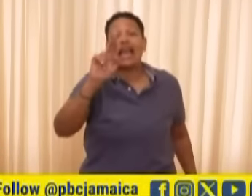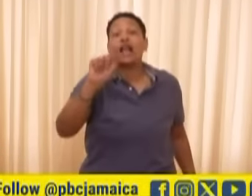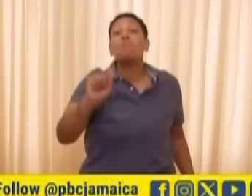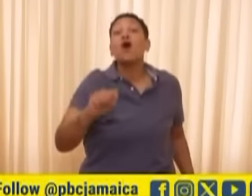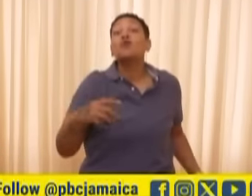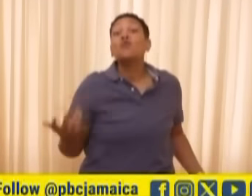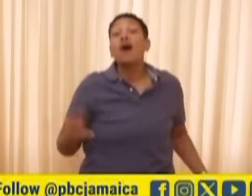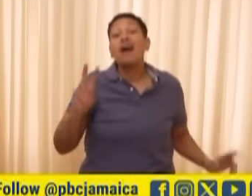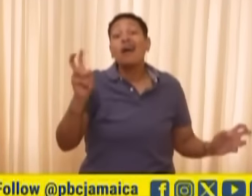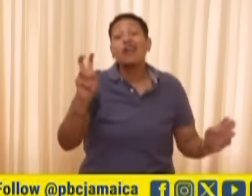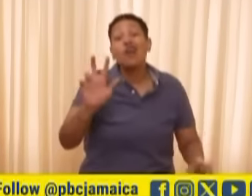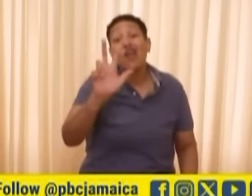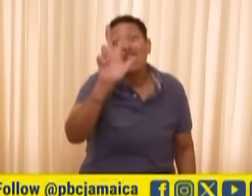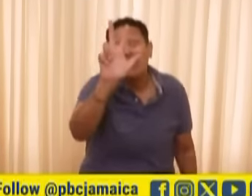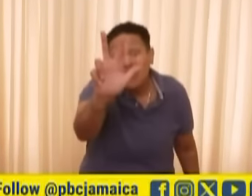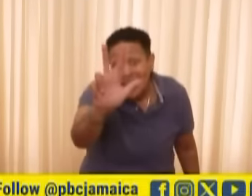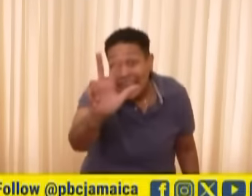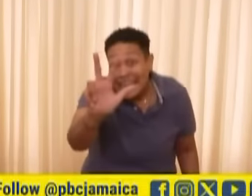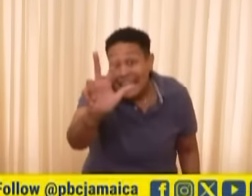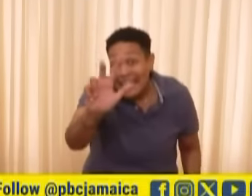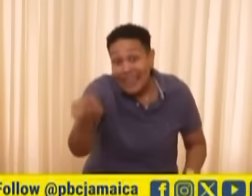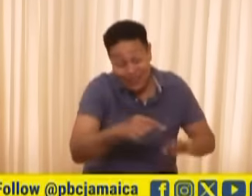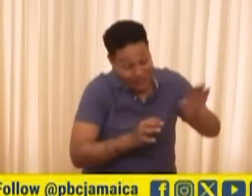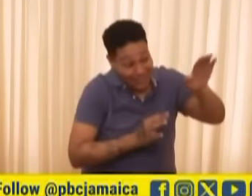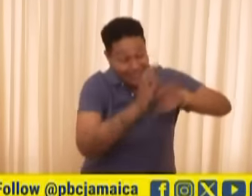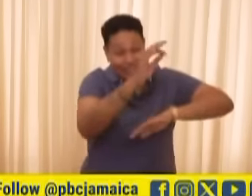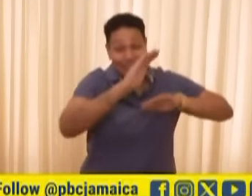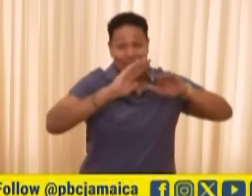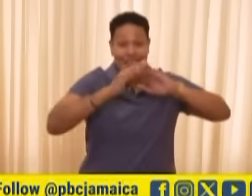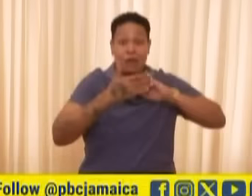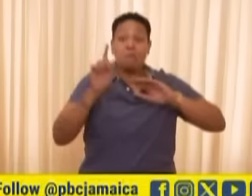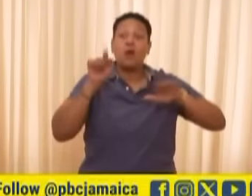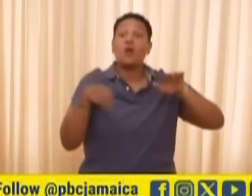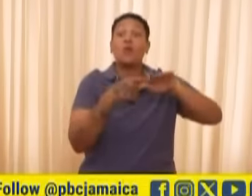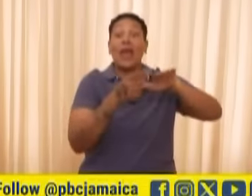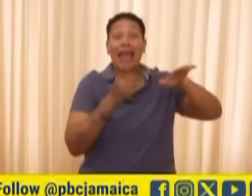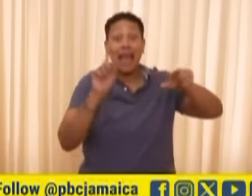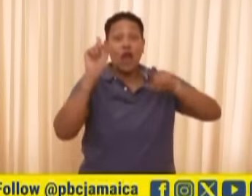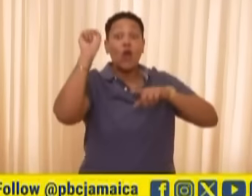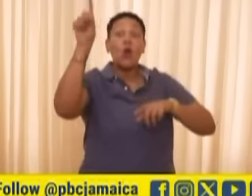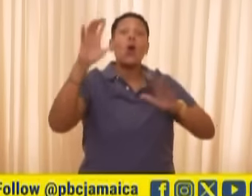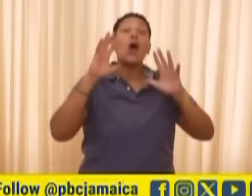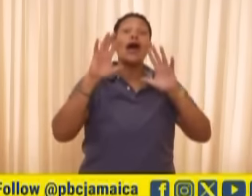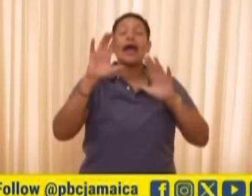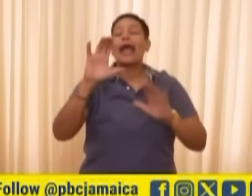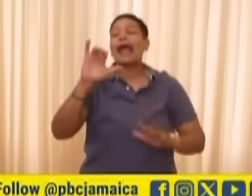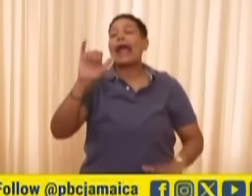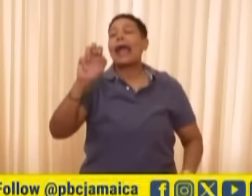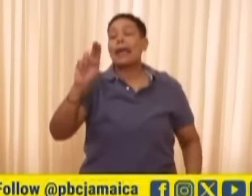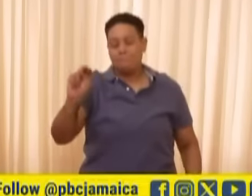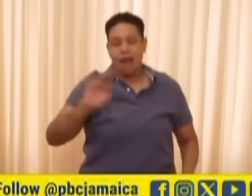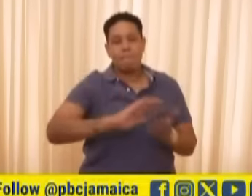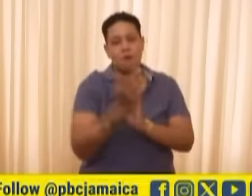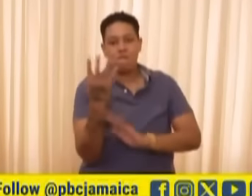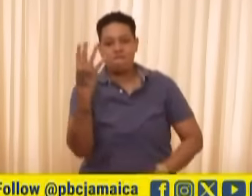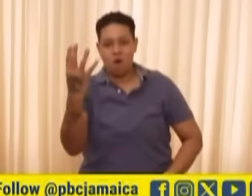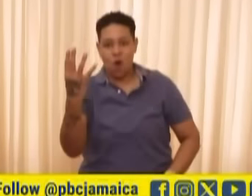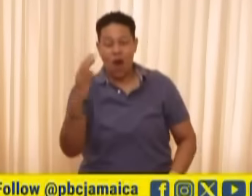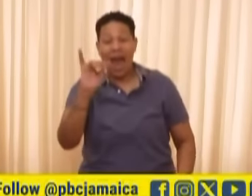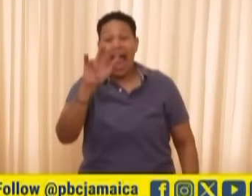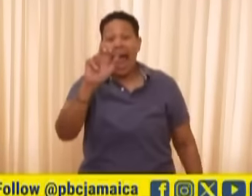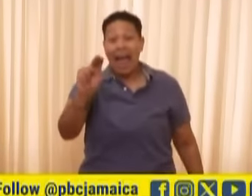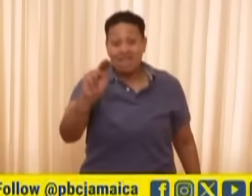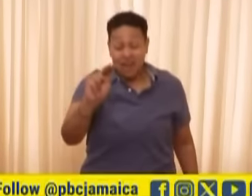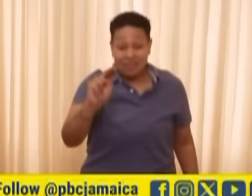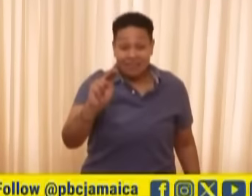was a Category 3 hurricane when it moved over Jamaica. It became Category 4 when it was heading to the Cayman Islands. Ivan